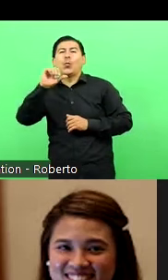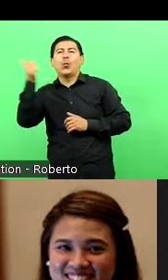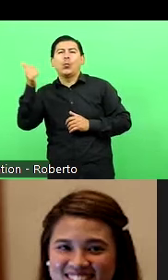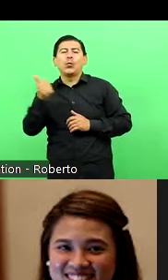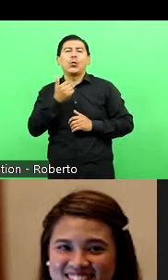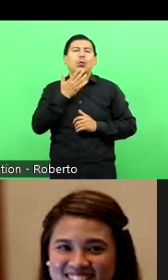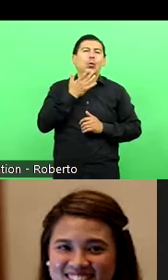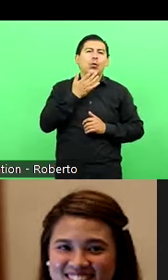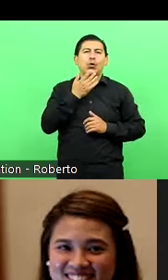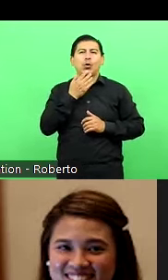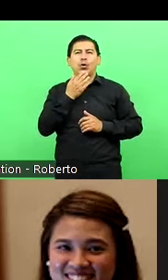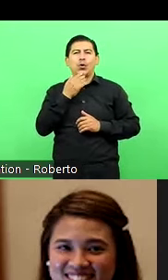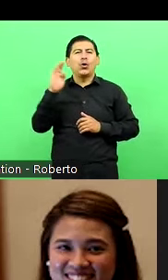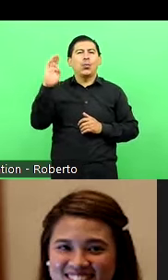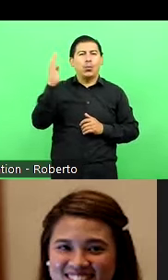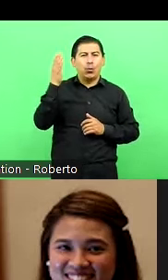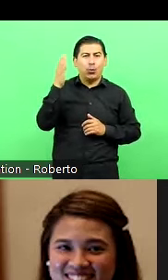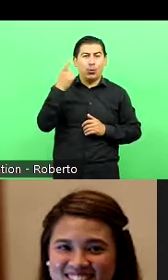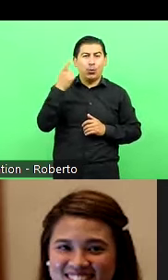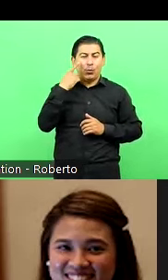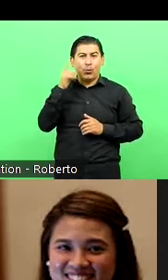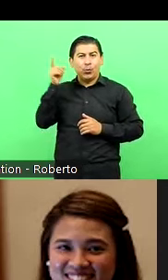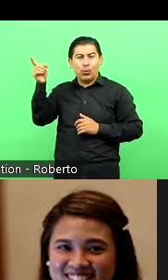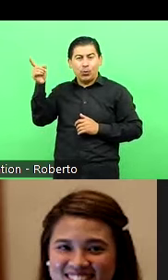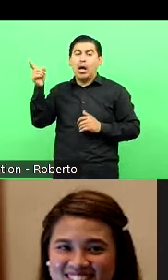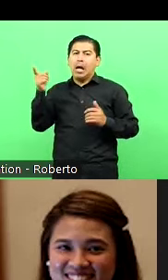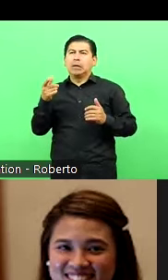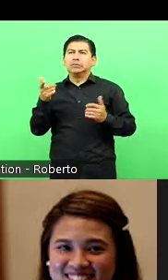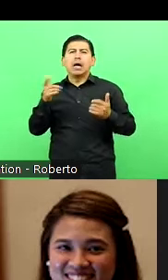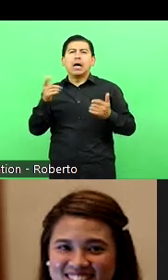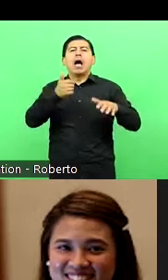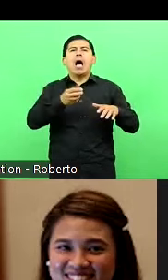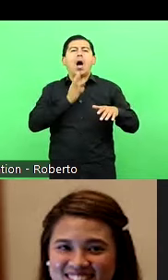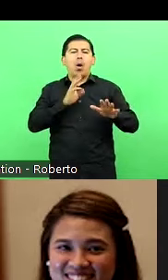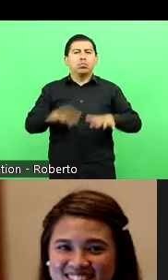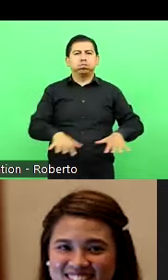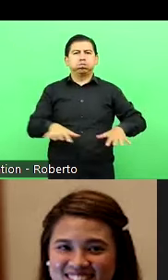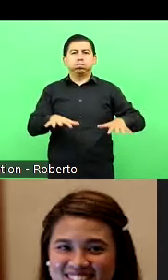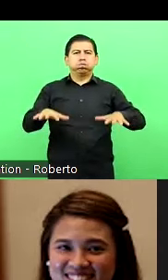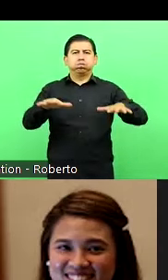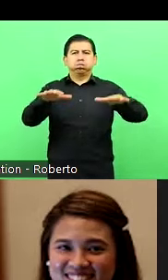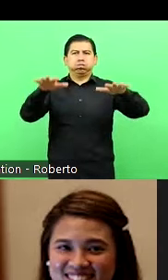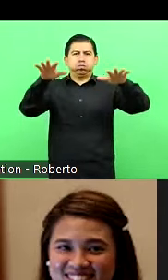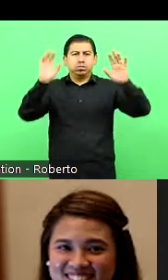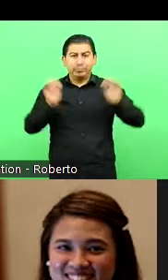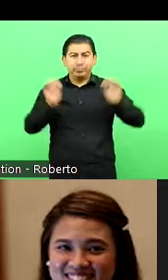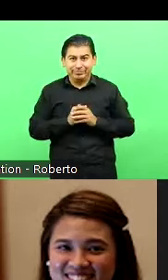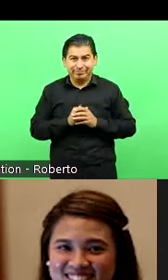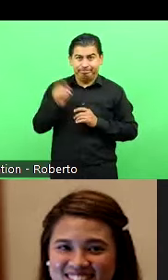susceptibility coverage of um of our city. So if these